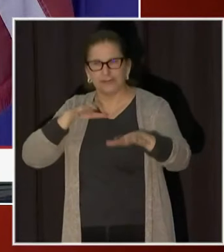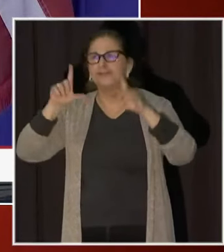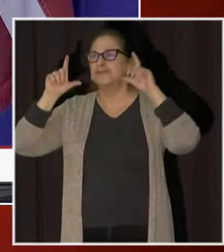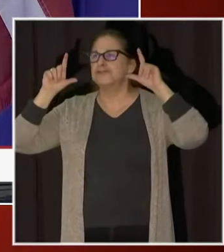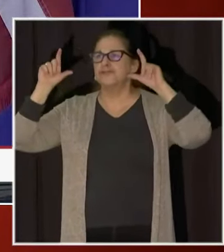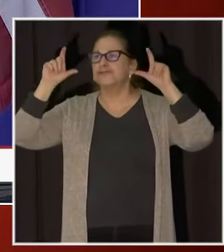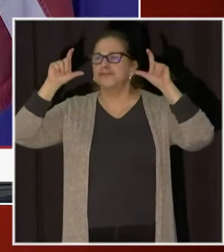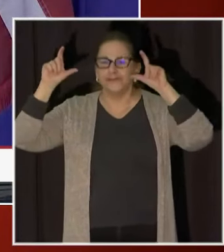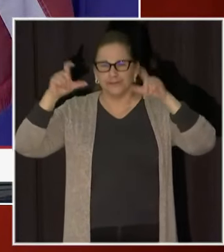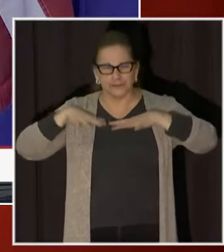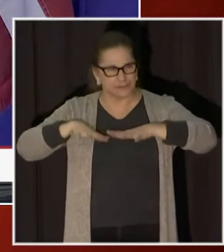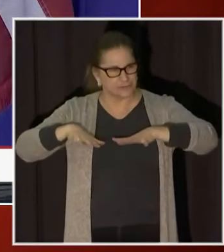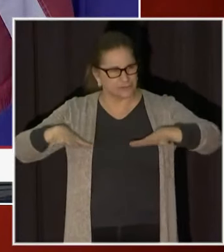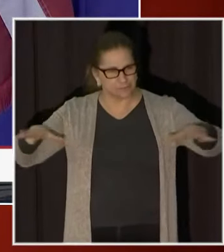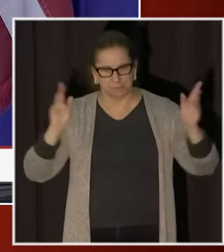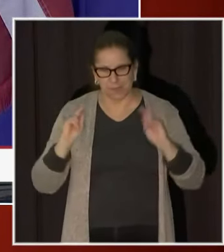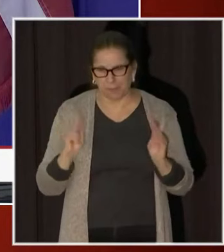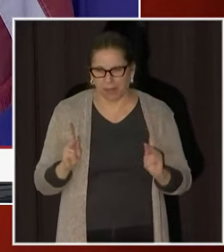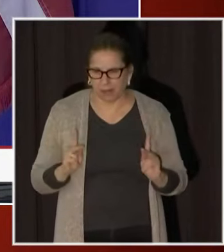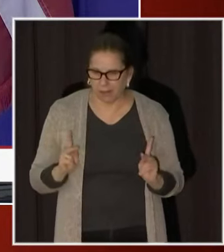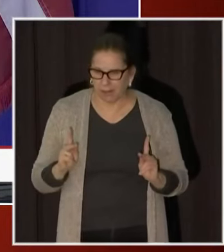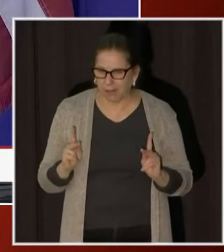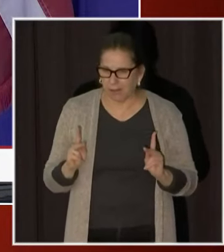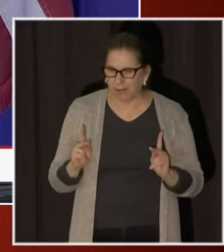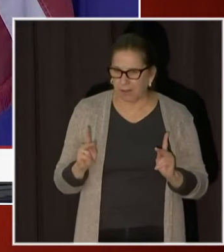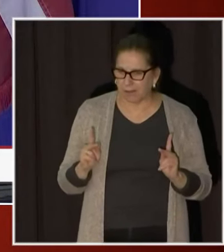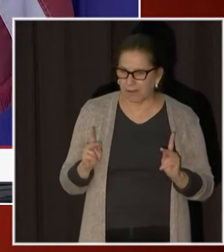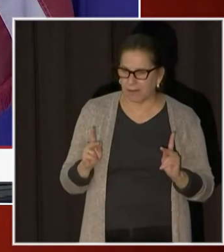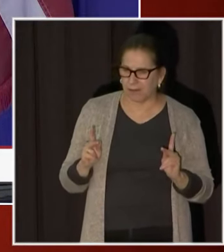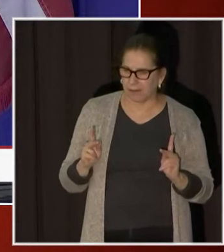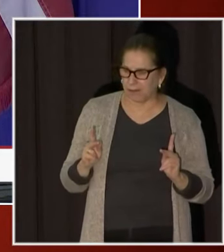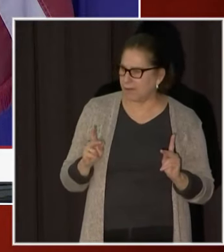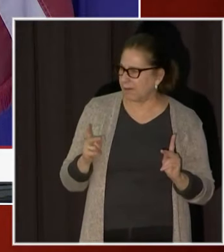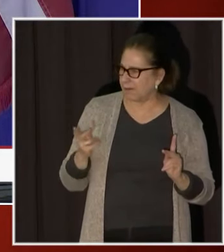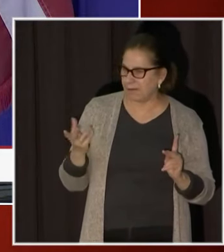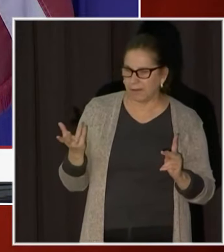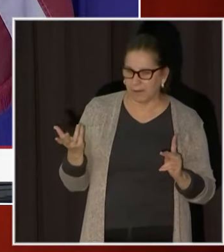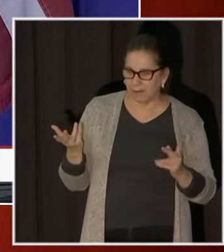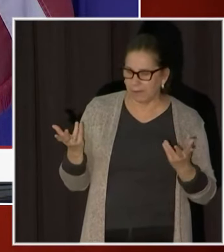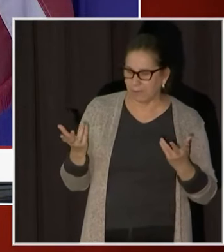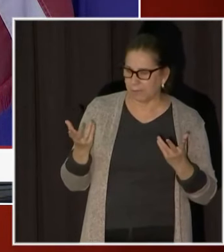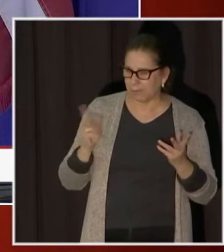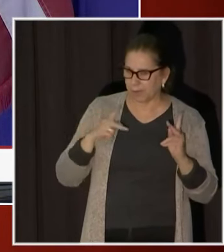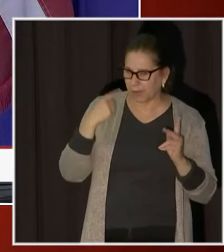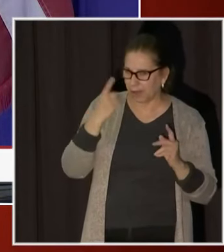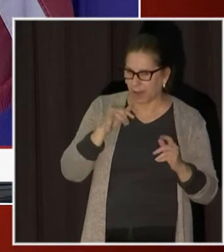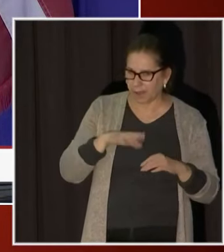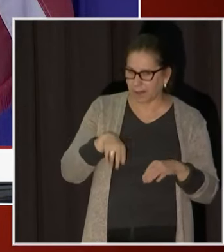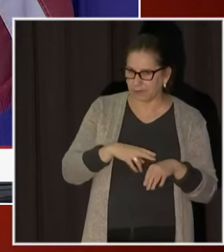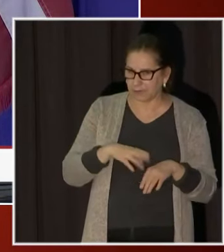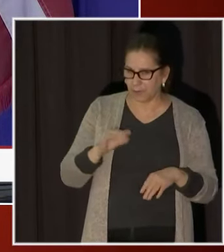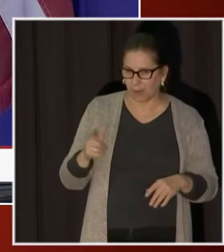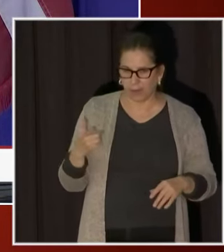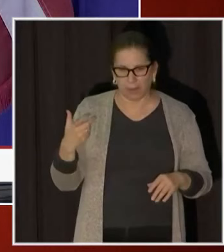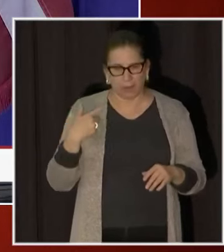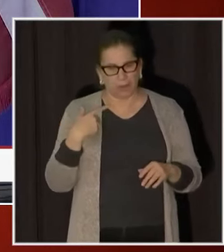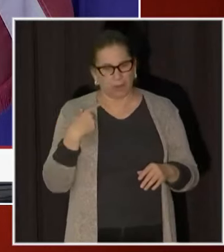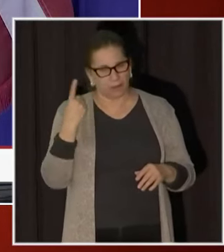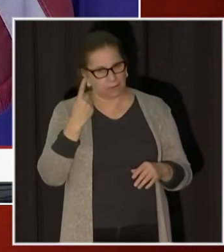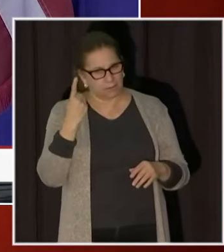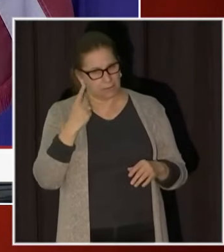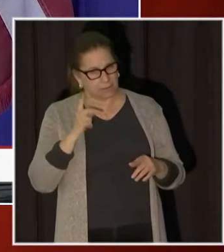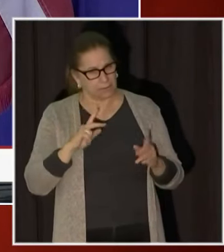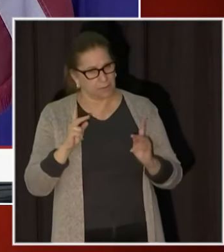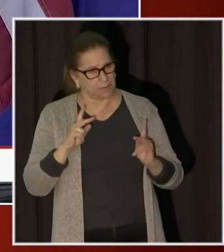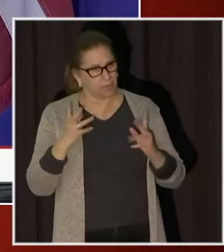the mall? Yes. So my thoughts are that we want people to get fresh air and exercise, and